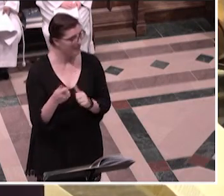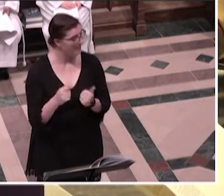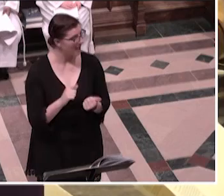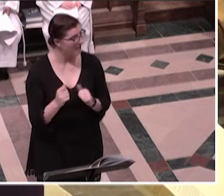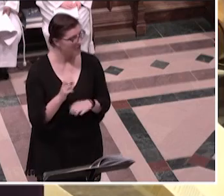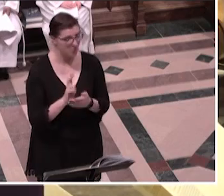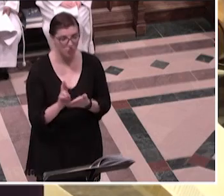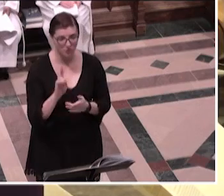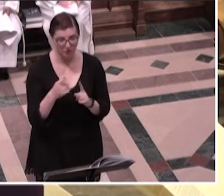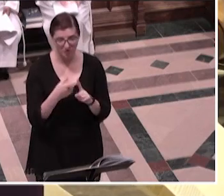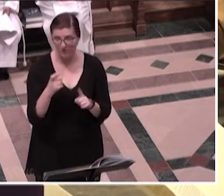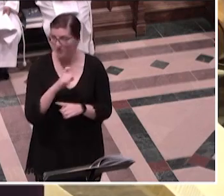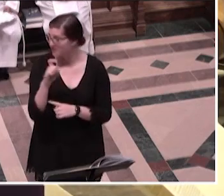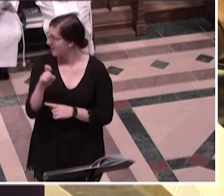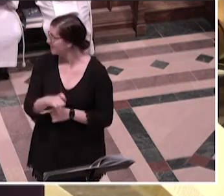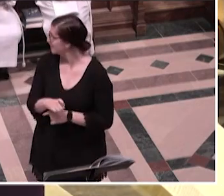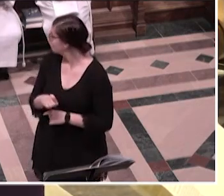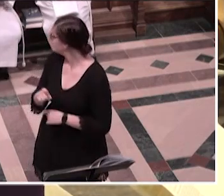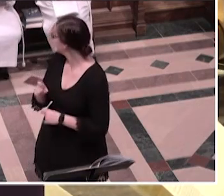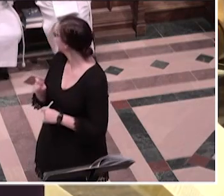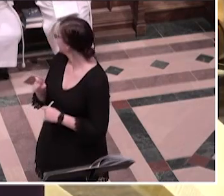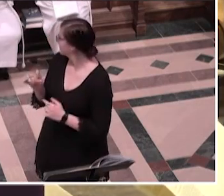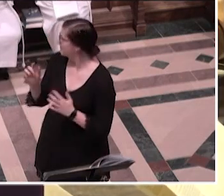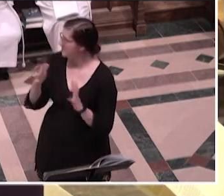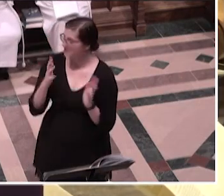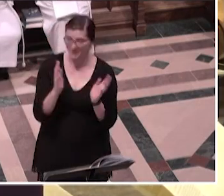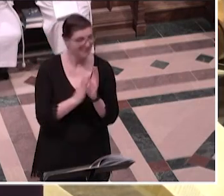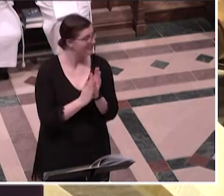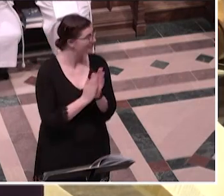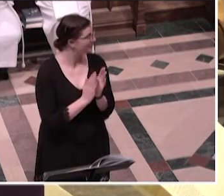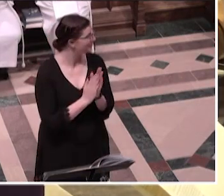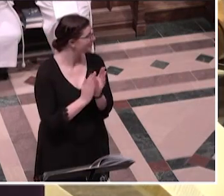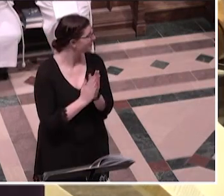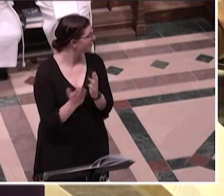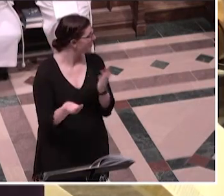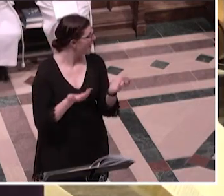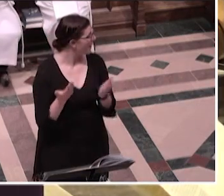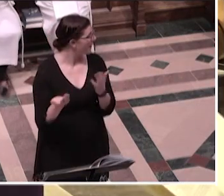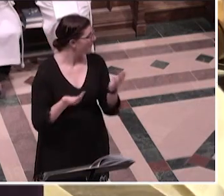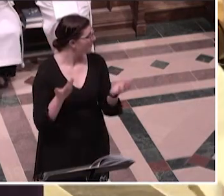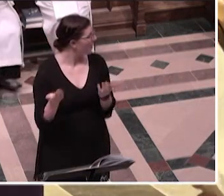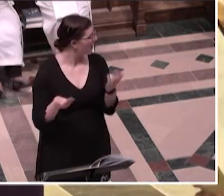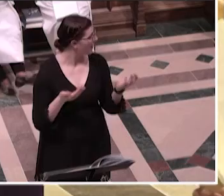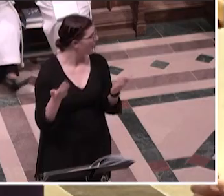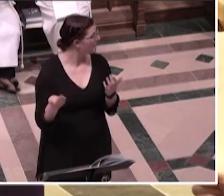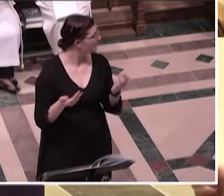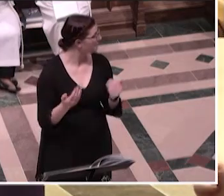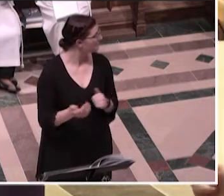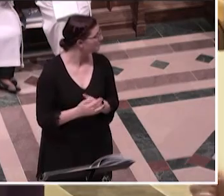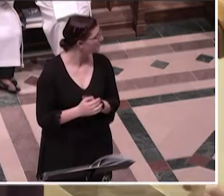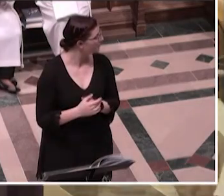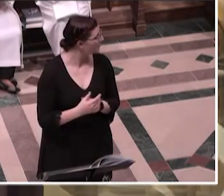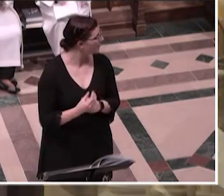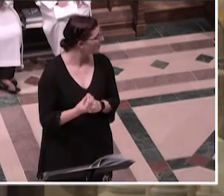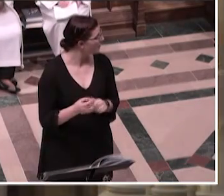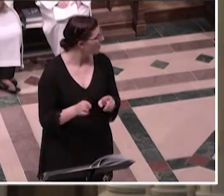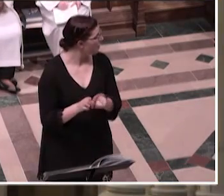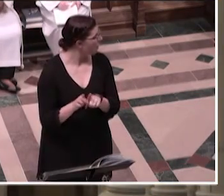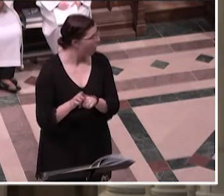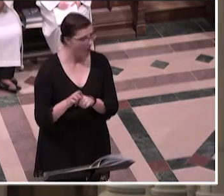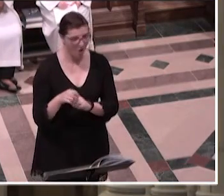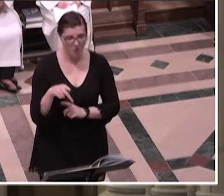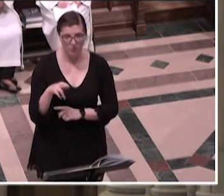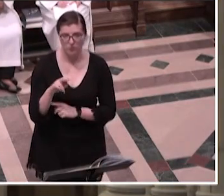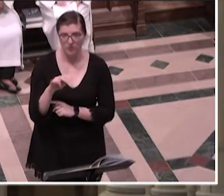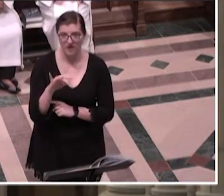here? Raise your up. They are. Welcome. Welcome. And also Providence